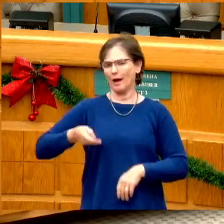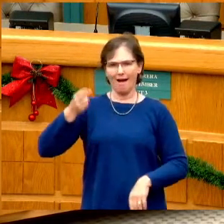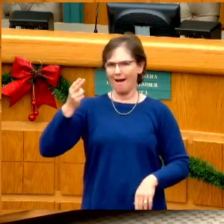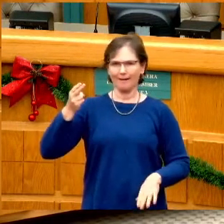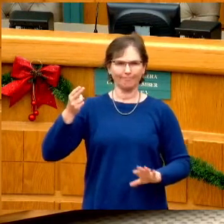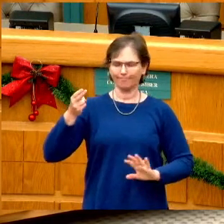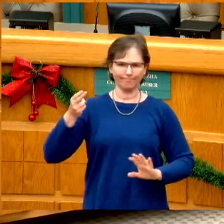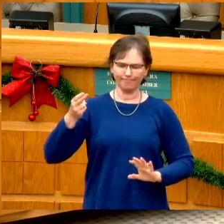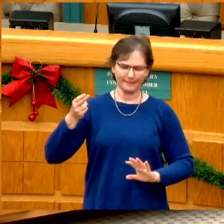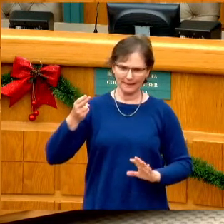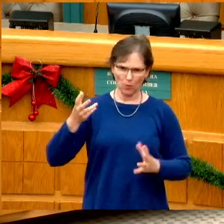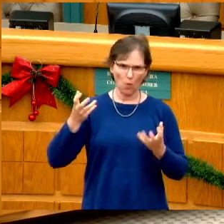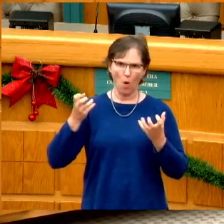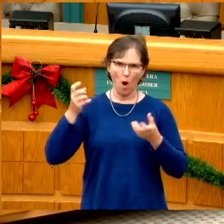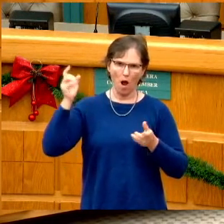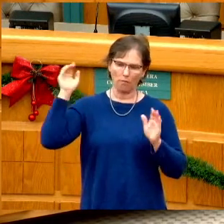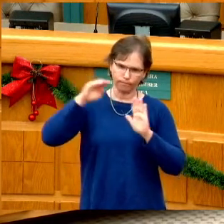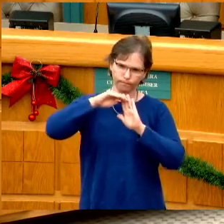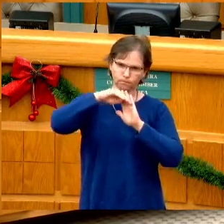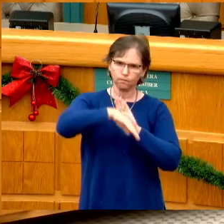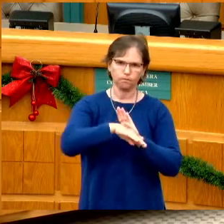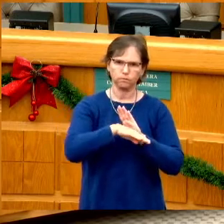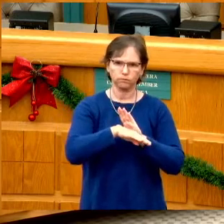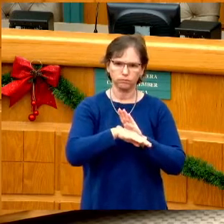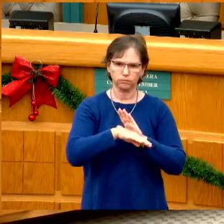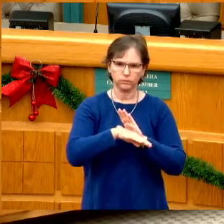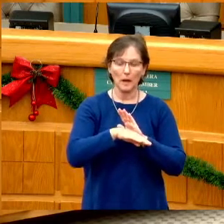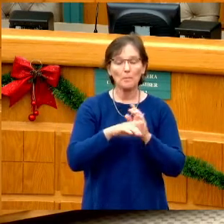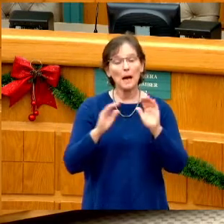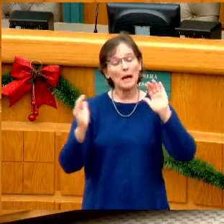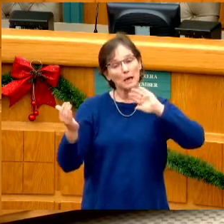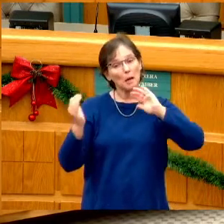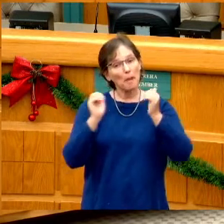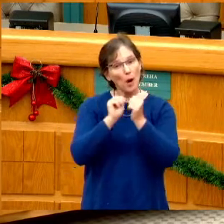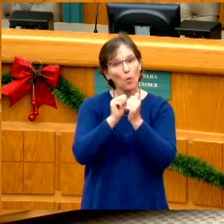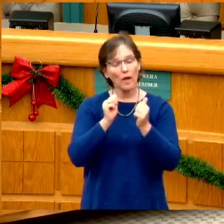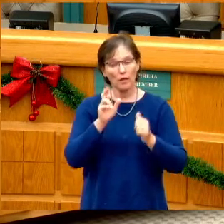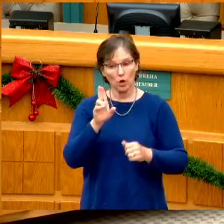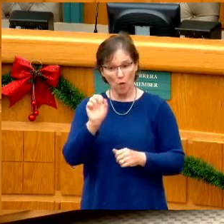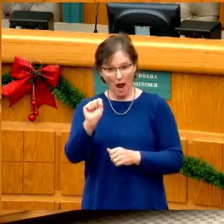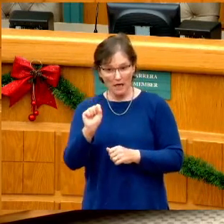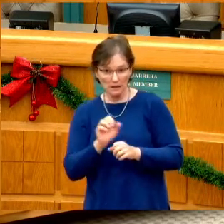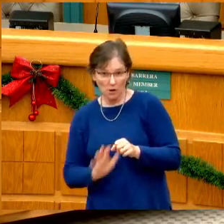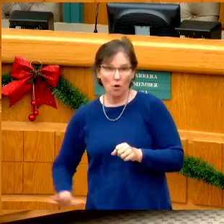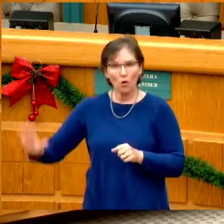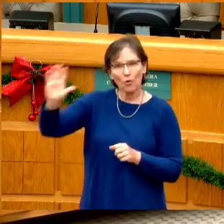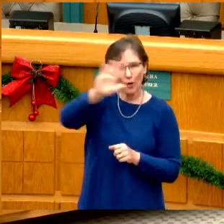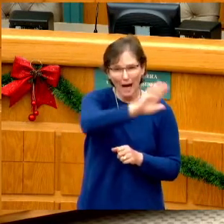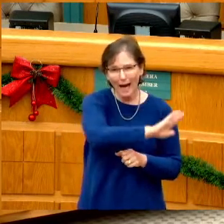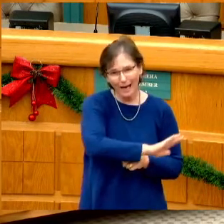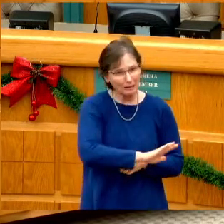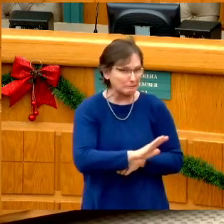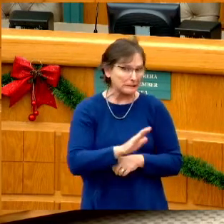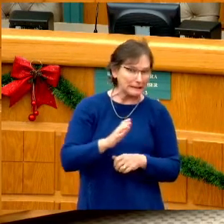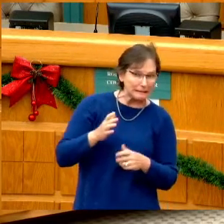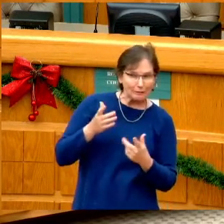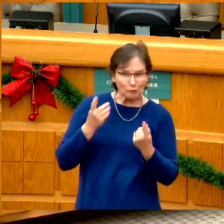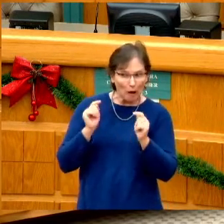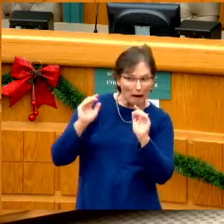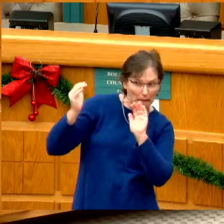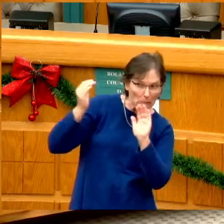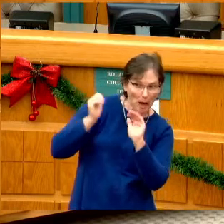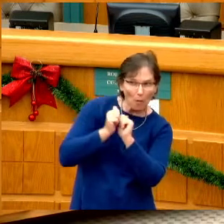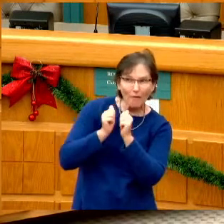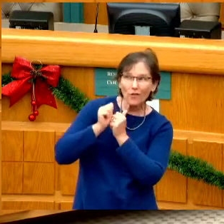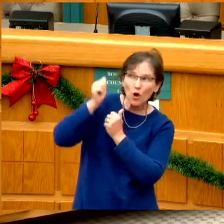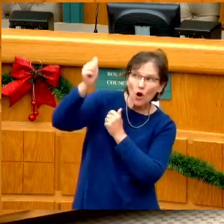relatively speaking, looking around the country, I guess you always try to see if you're better than someplace else. I think